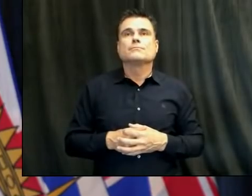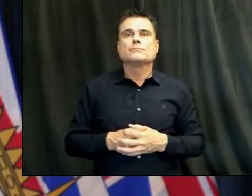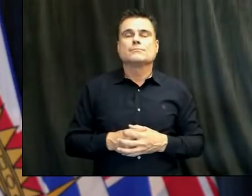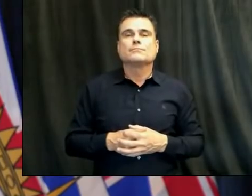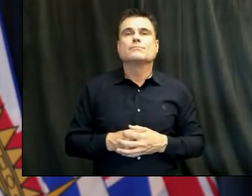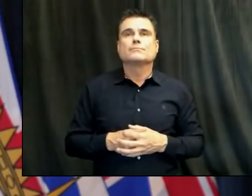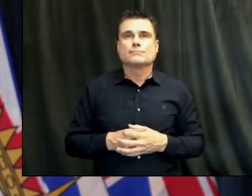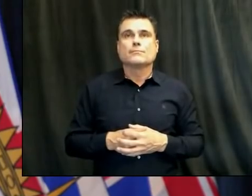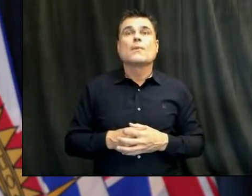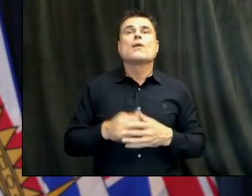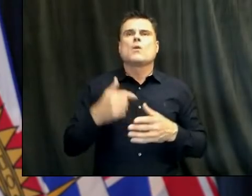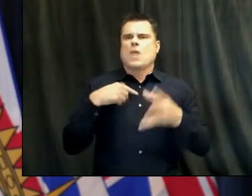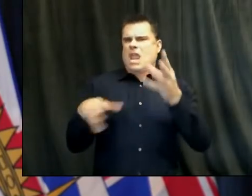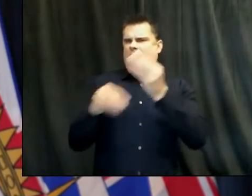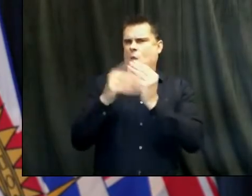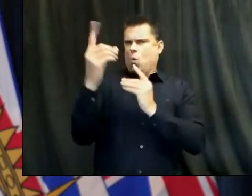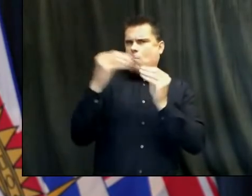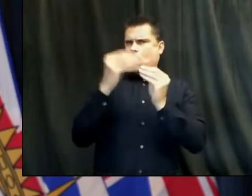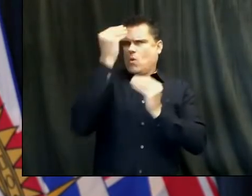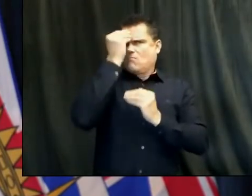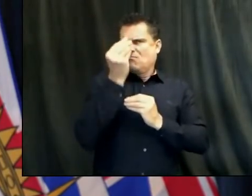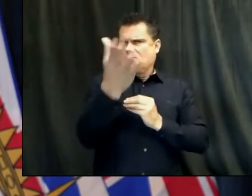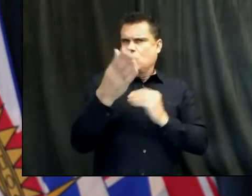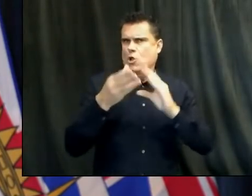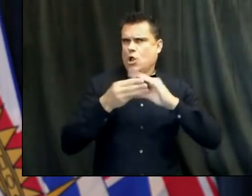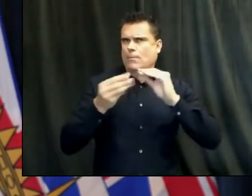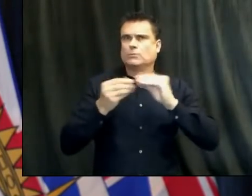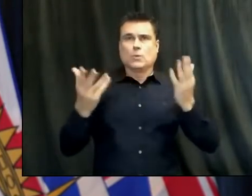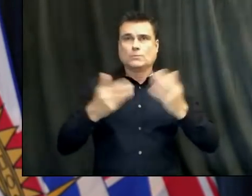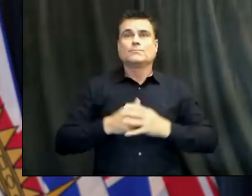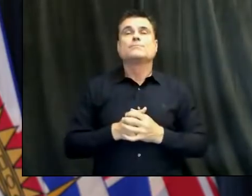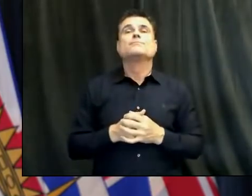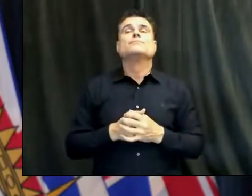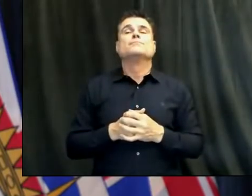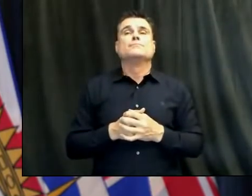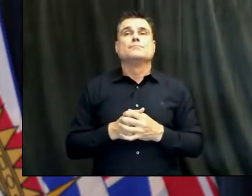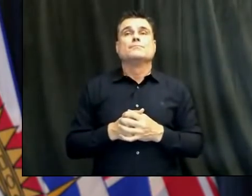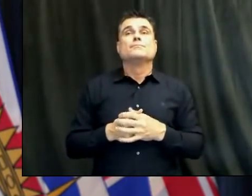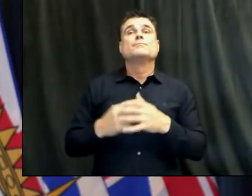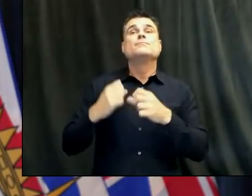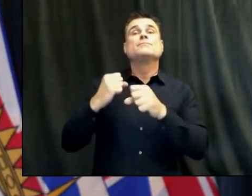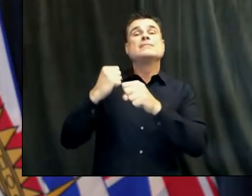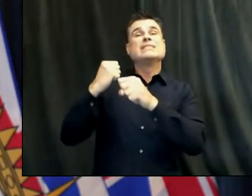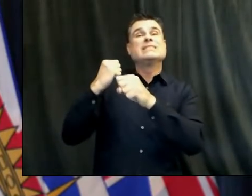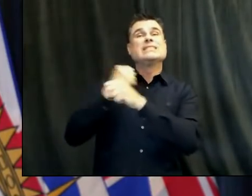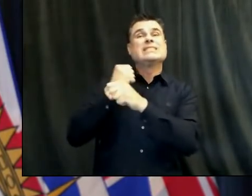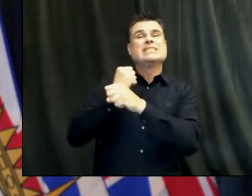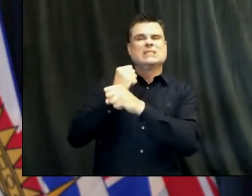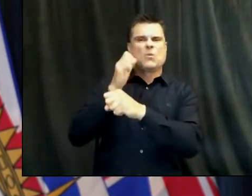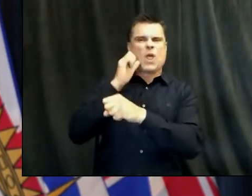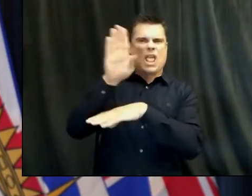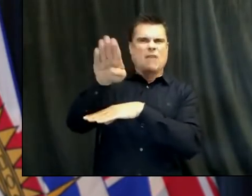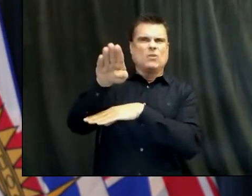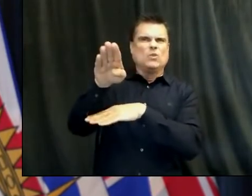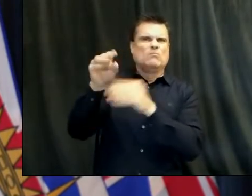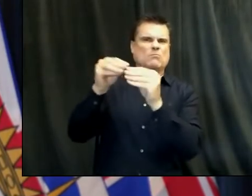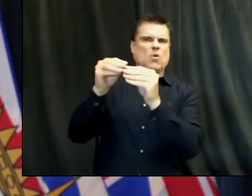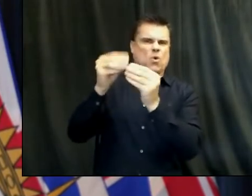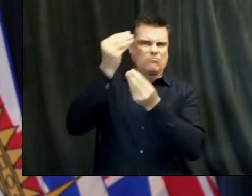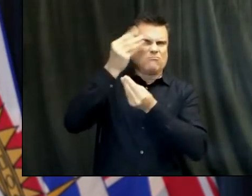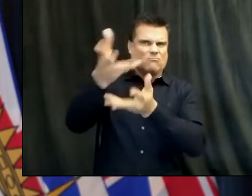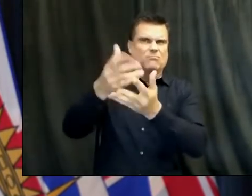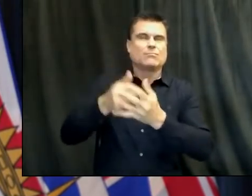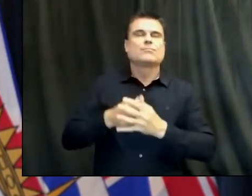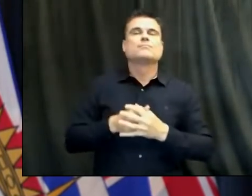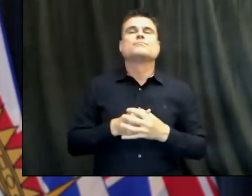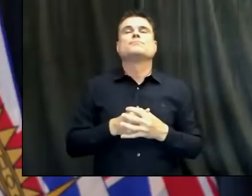want to make one more comment about some of our data that we'll be reporting later today. The number of new cases, as we know, is